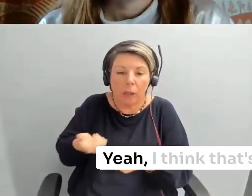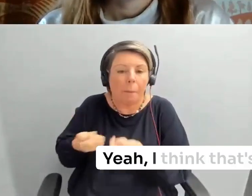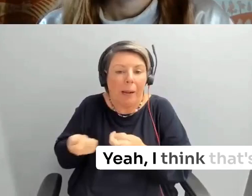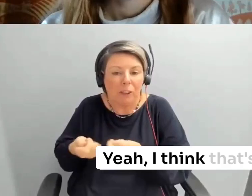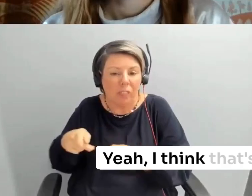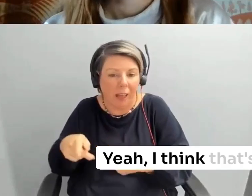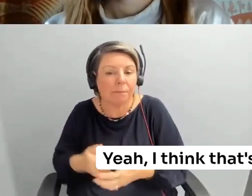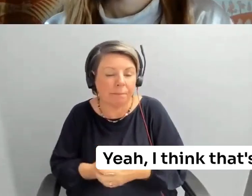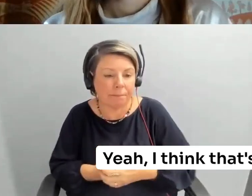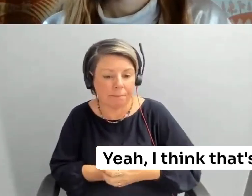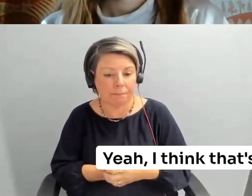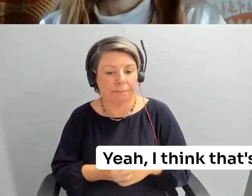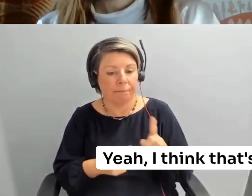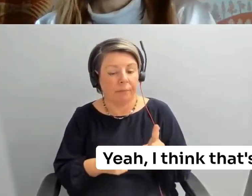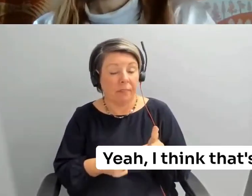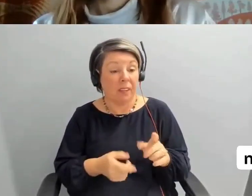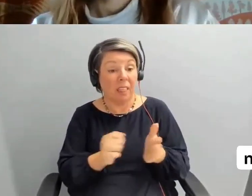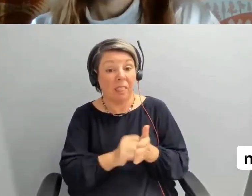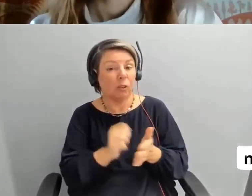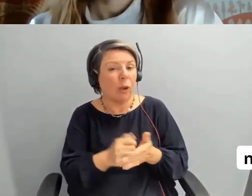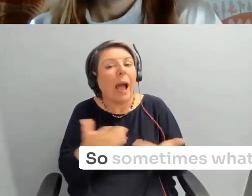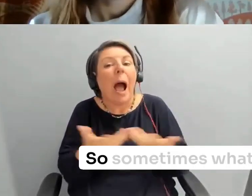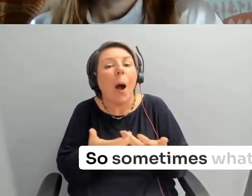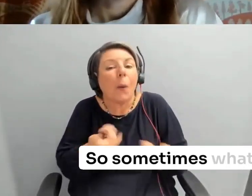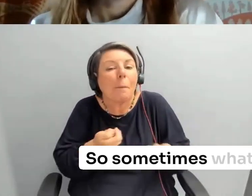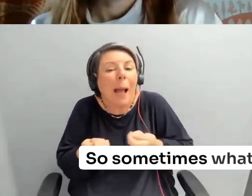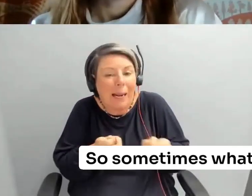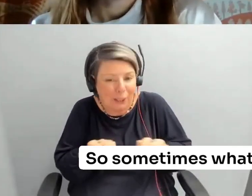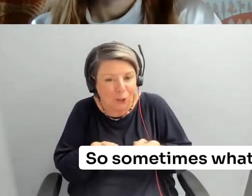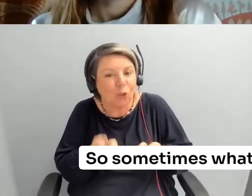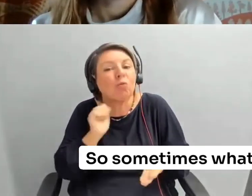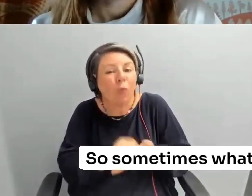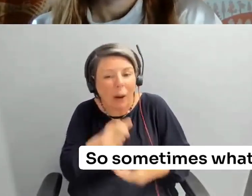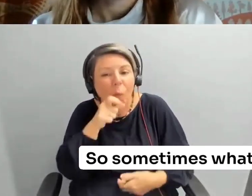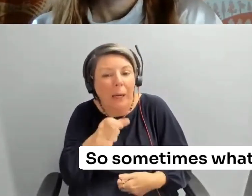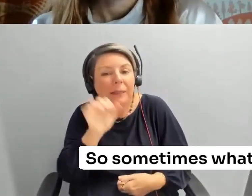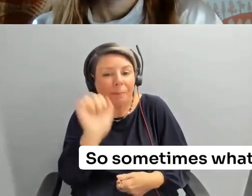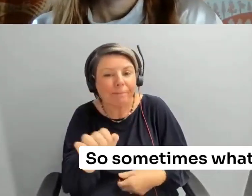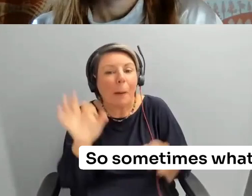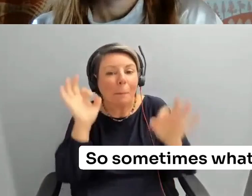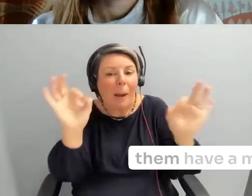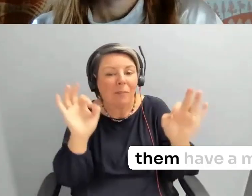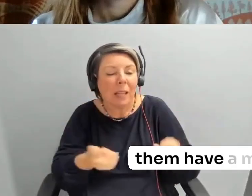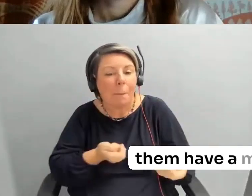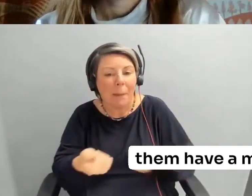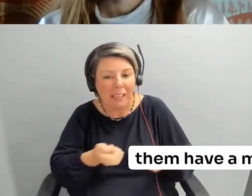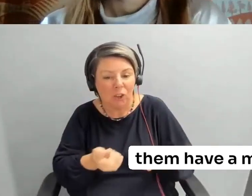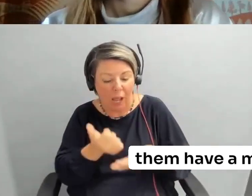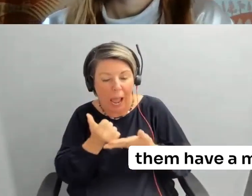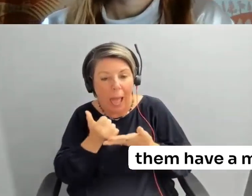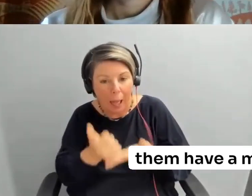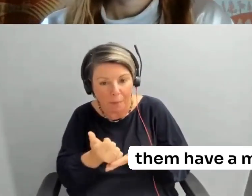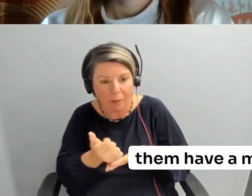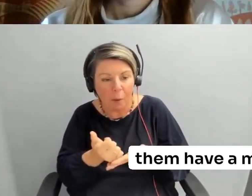Yeah, I think that's the right word, actually, manage. So sometimes what you're trying to do is help them have a